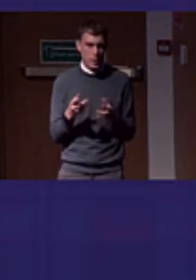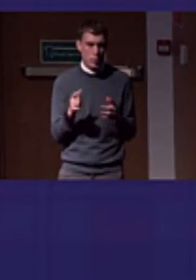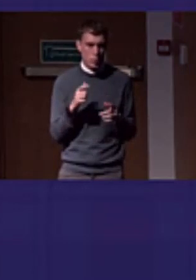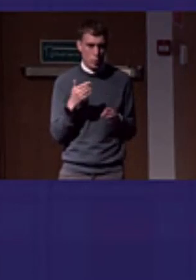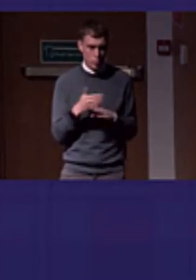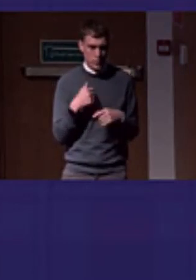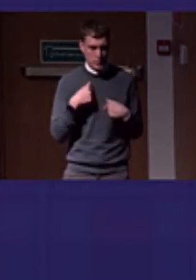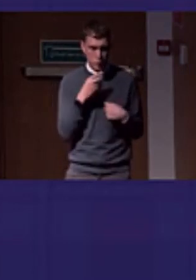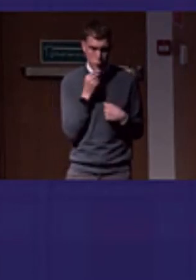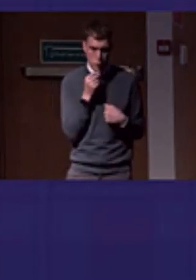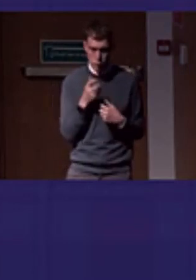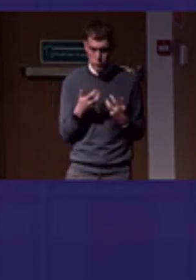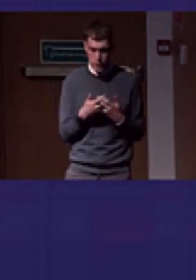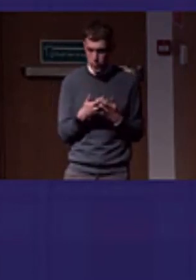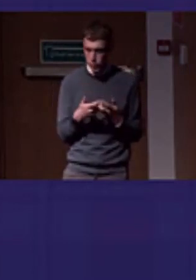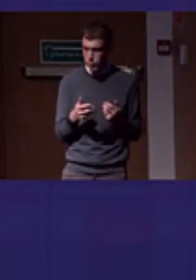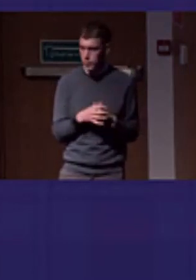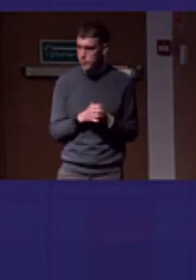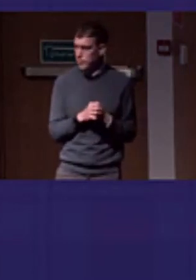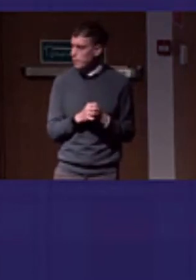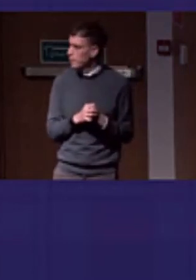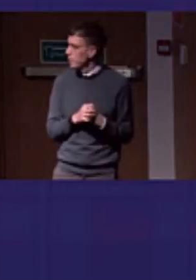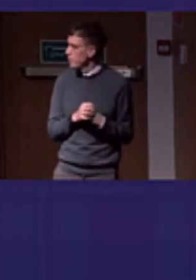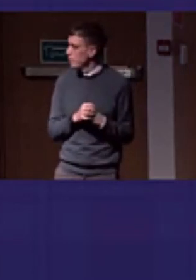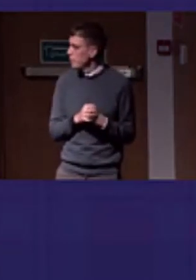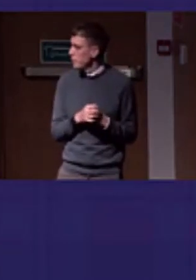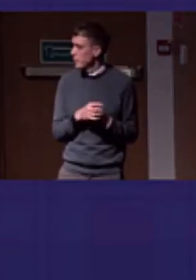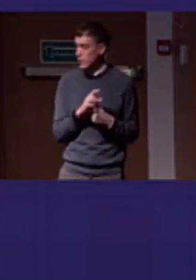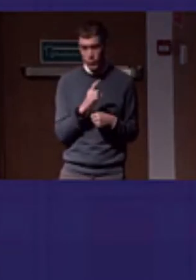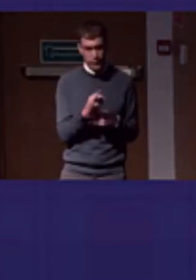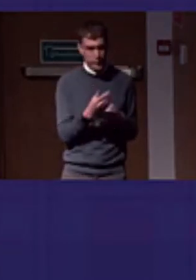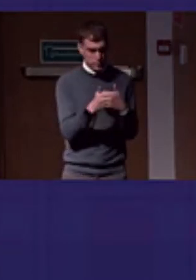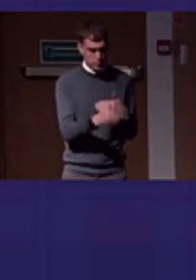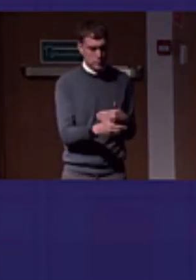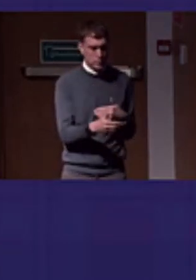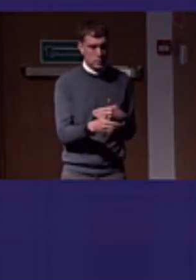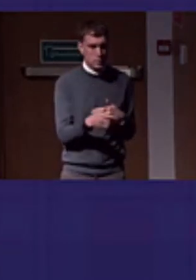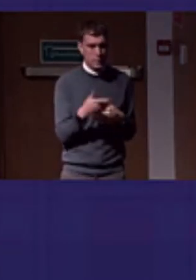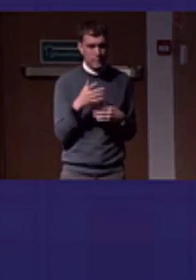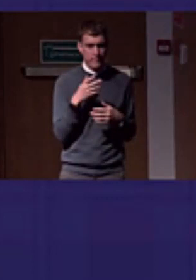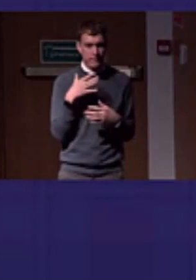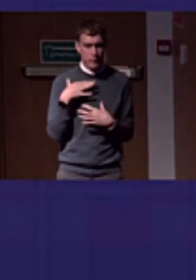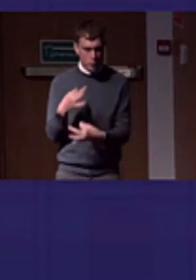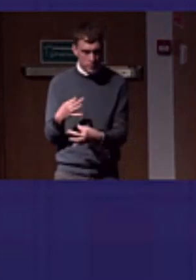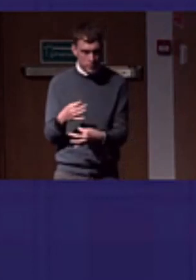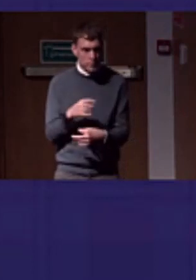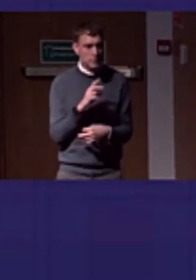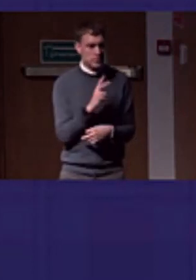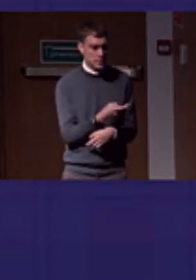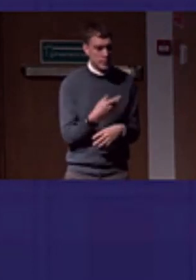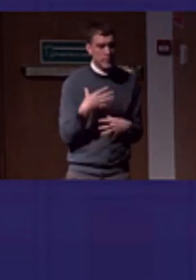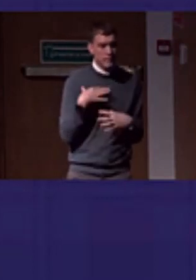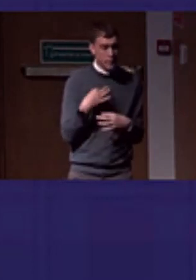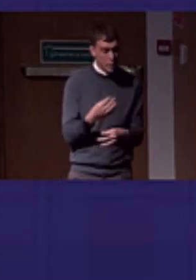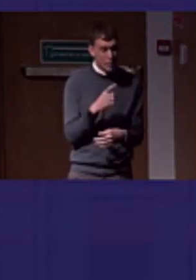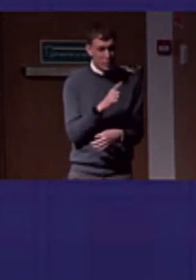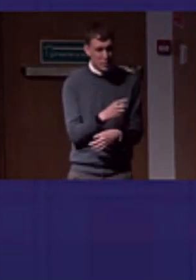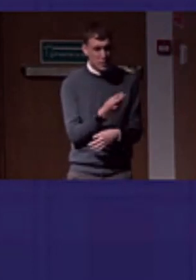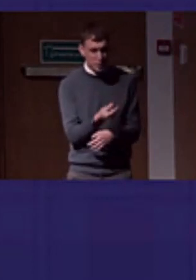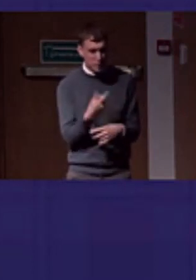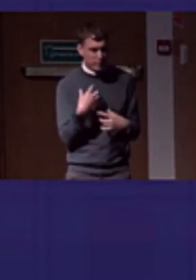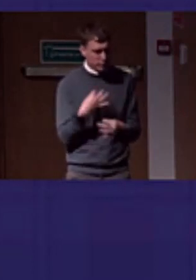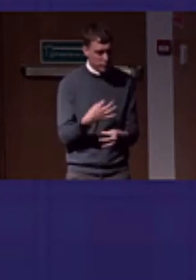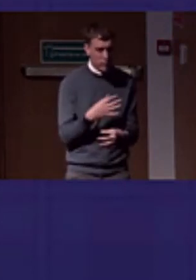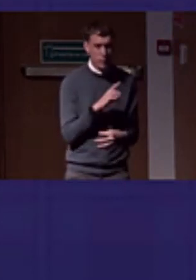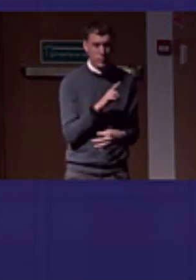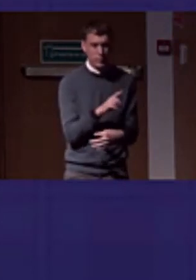quarter. What experiments do we want to do? First quarter, they didn't volunteer any. Second quarter, they volunteered 2. This quarter, we have